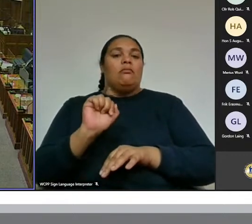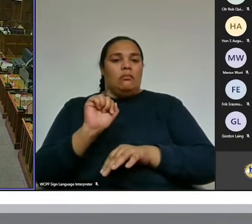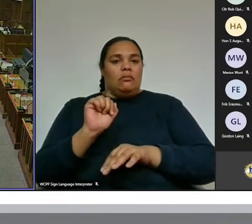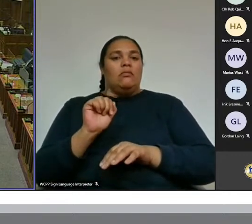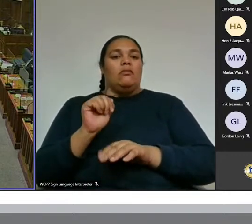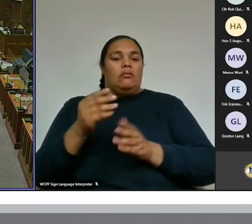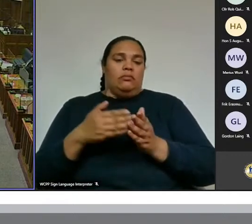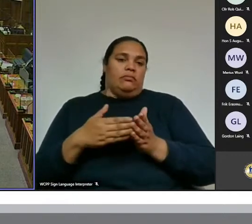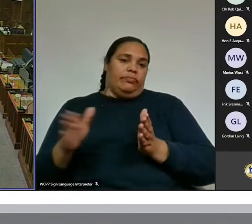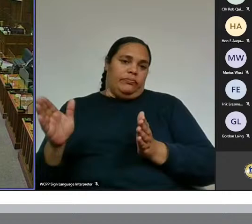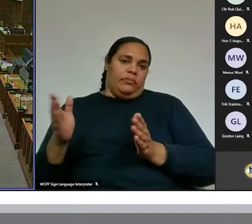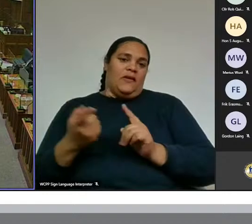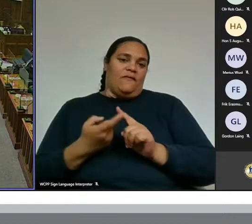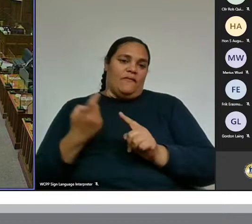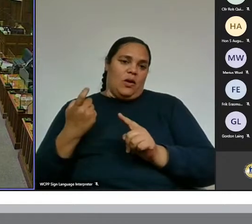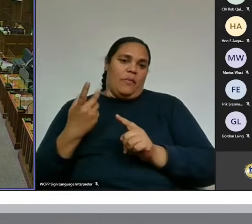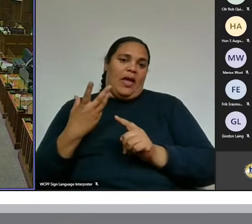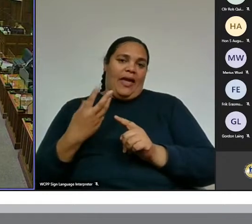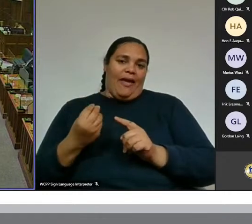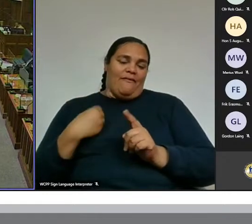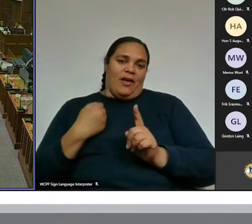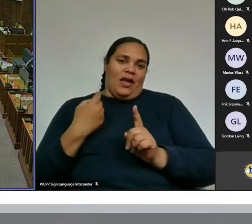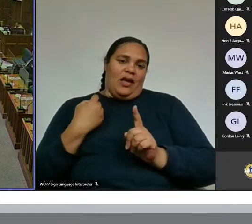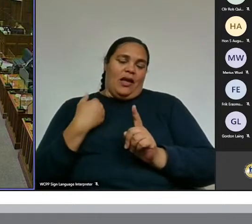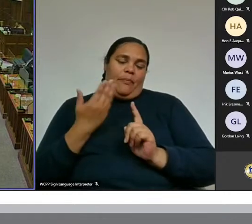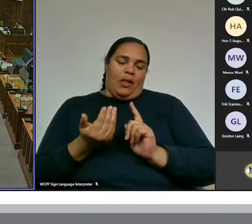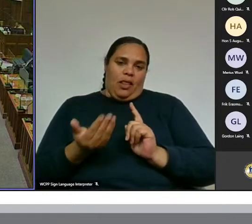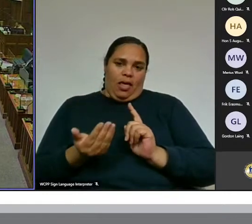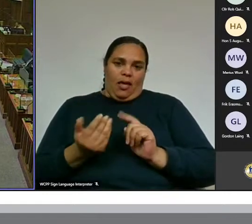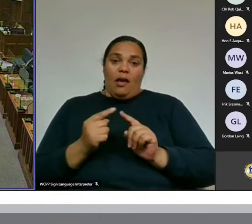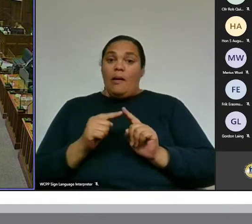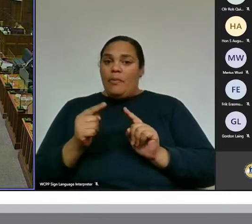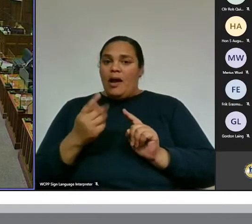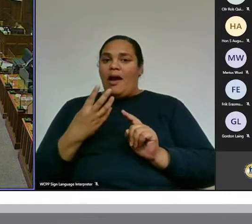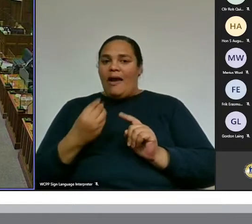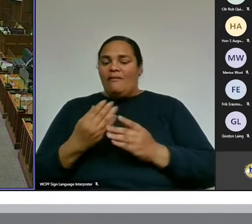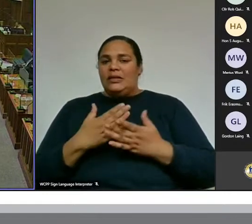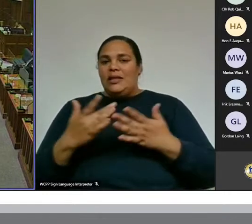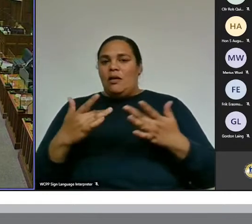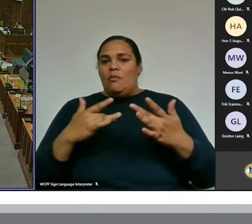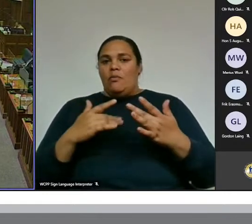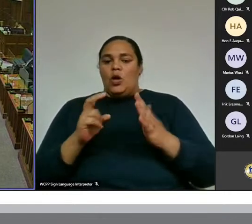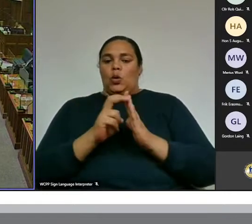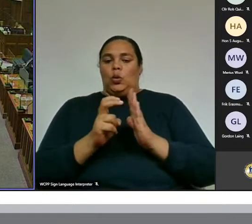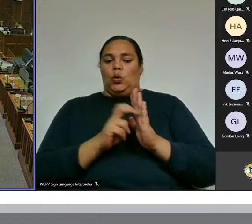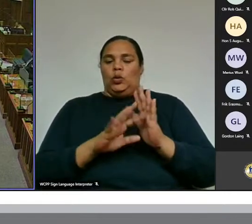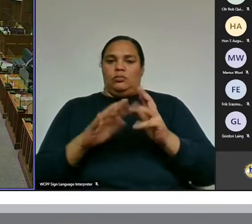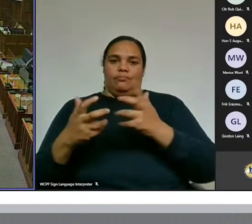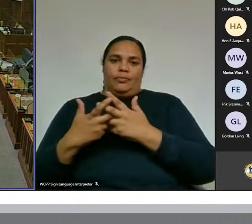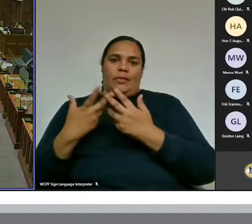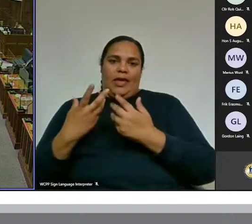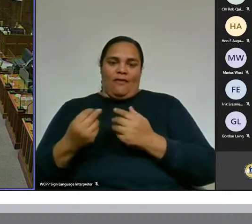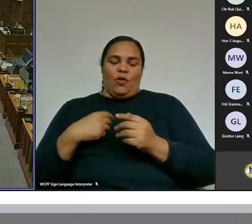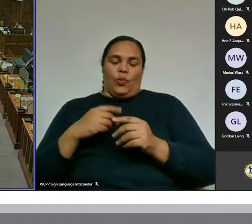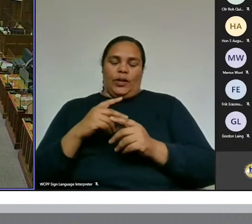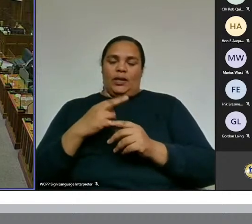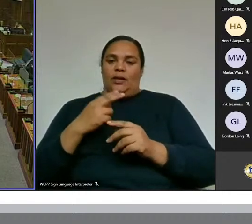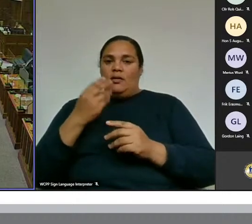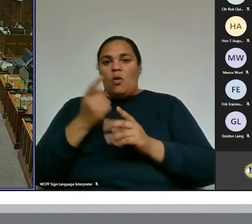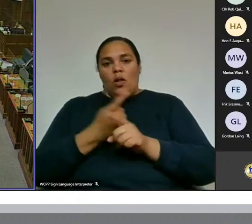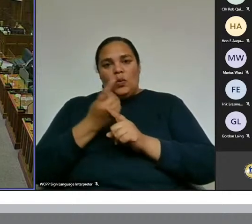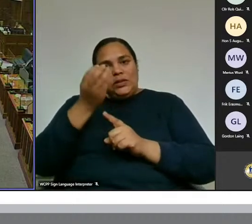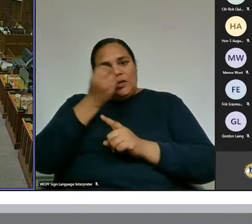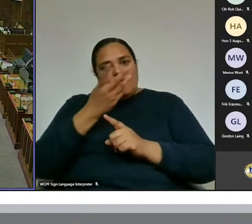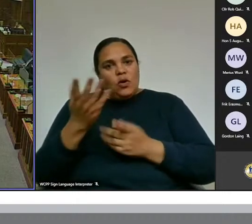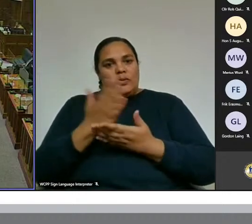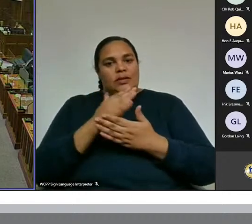exempt from having to apply. But there are some conditions that we recommend